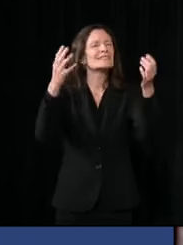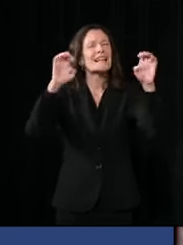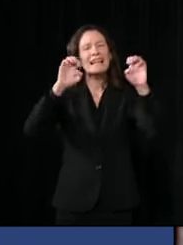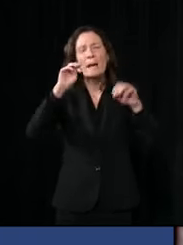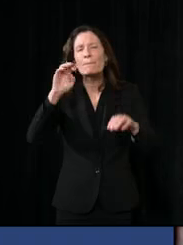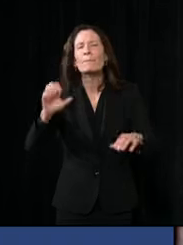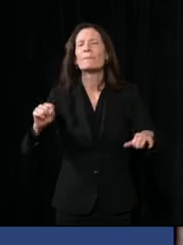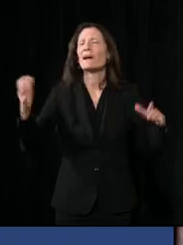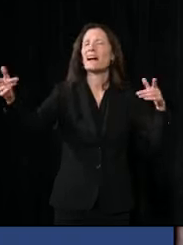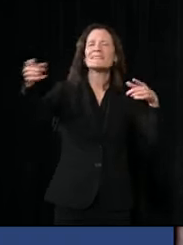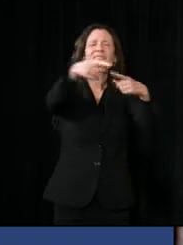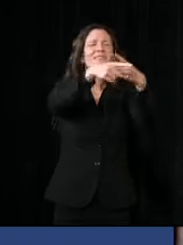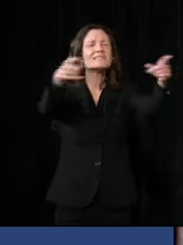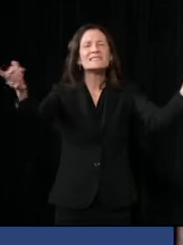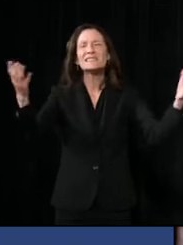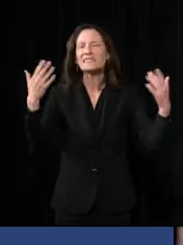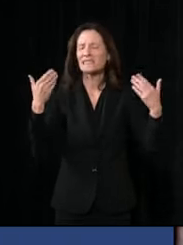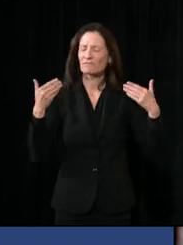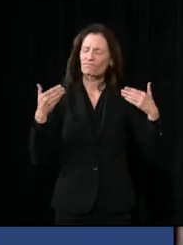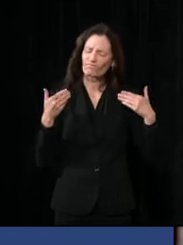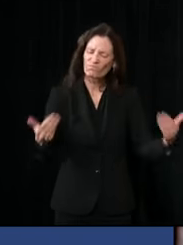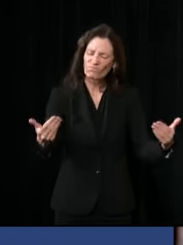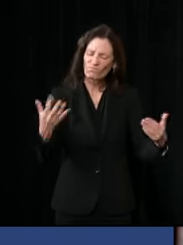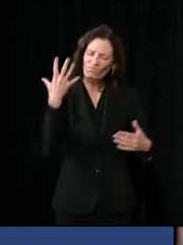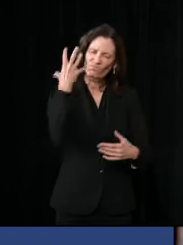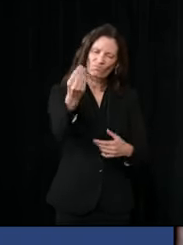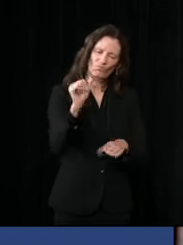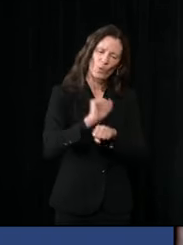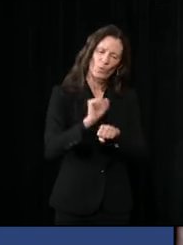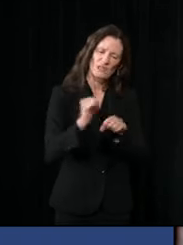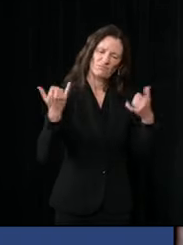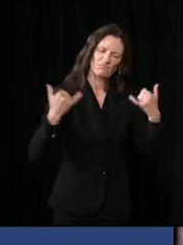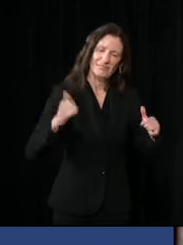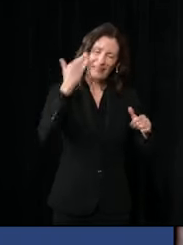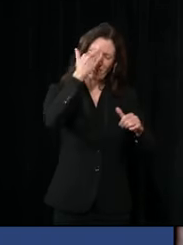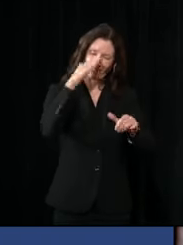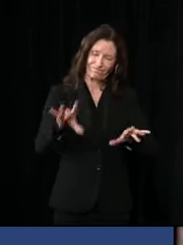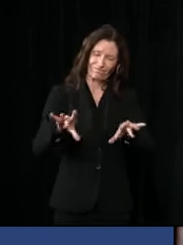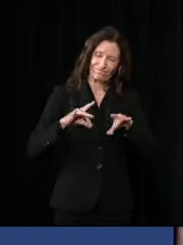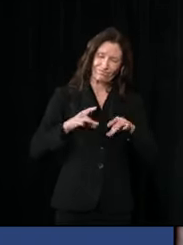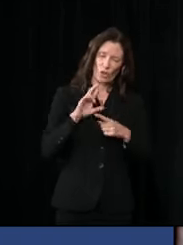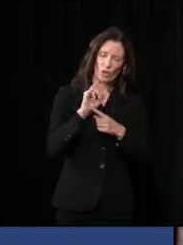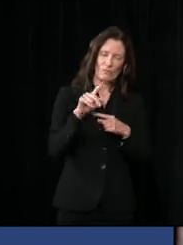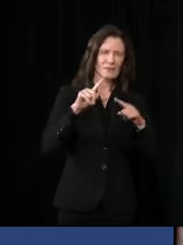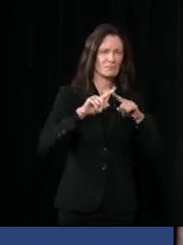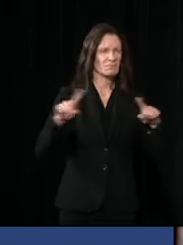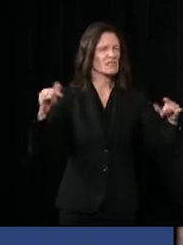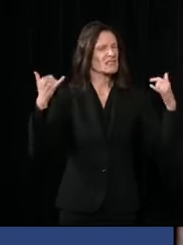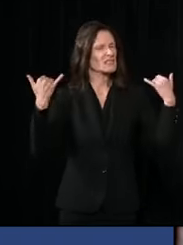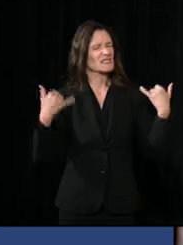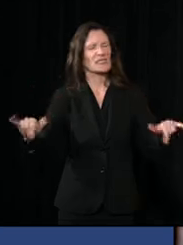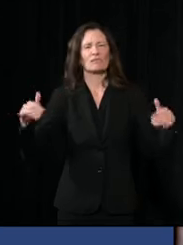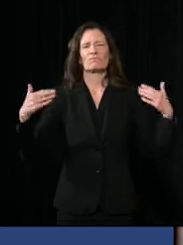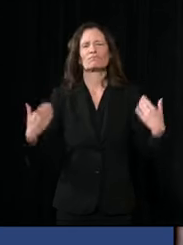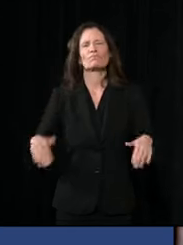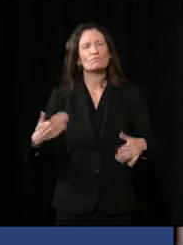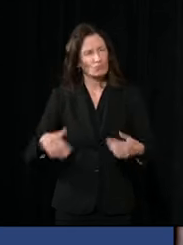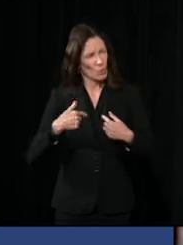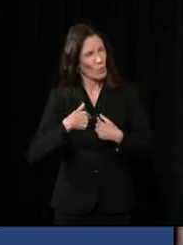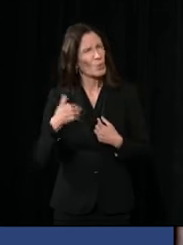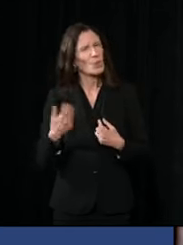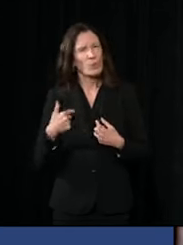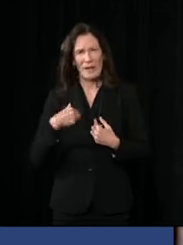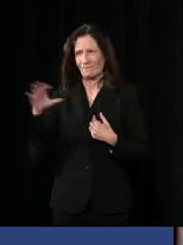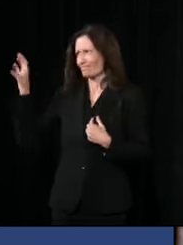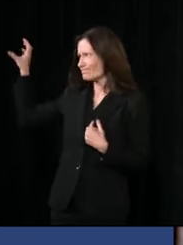their businesses to help provide those on the front lines with what they need. I look back in our history and I see setbacks.